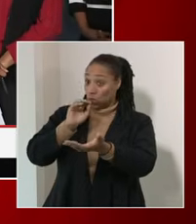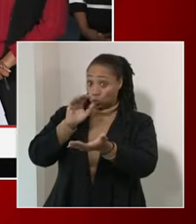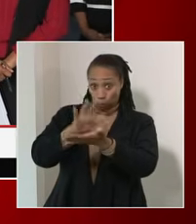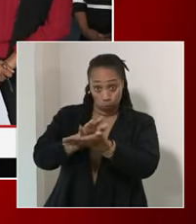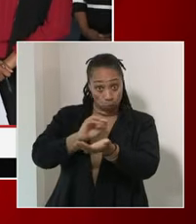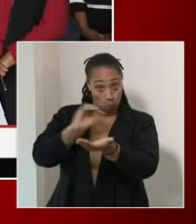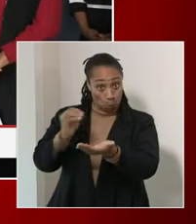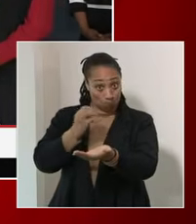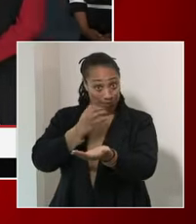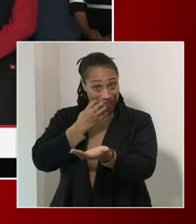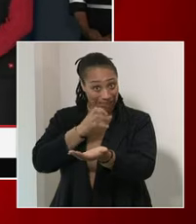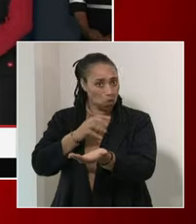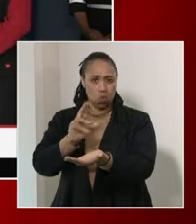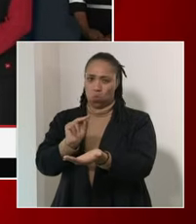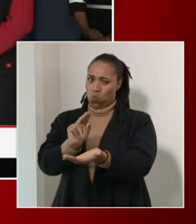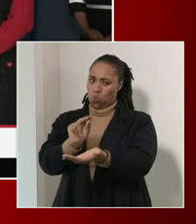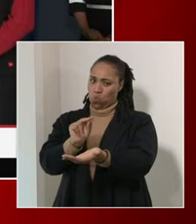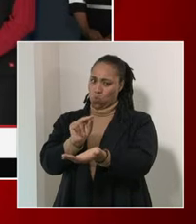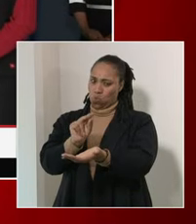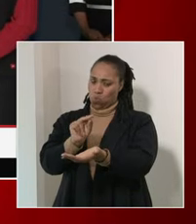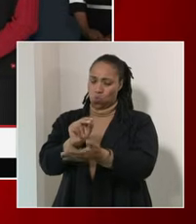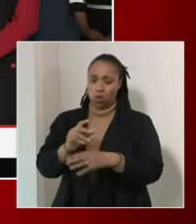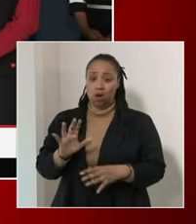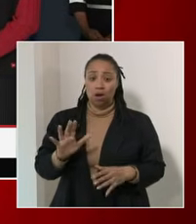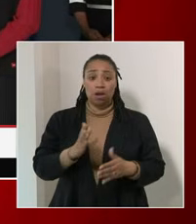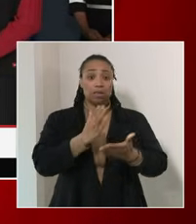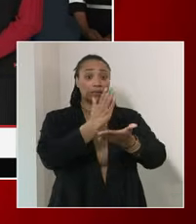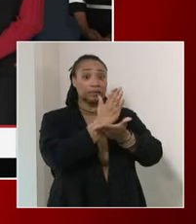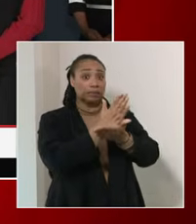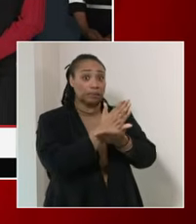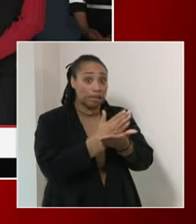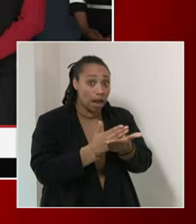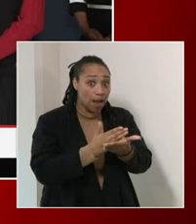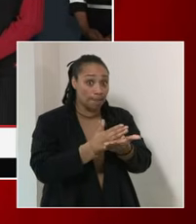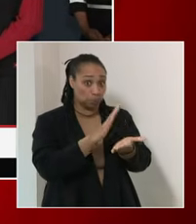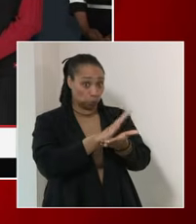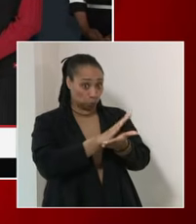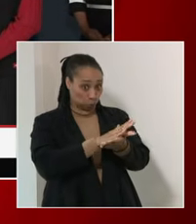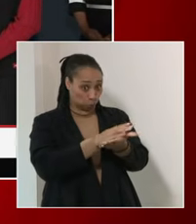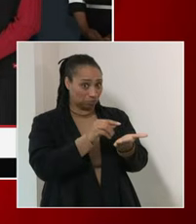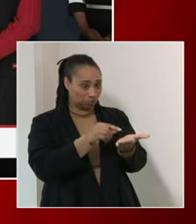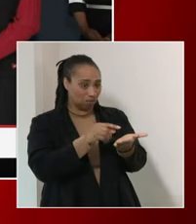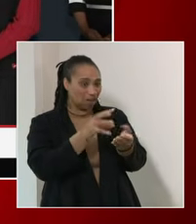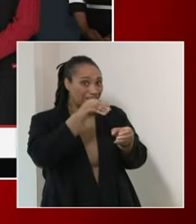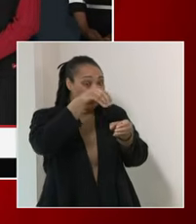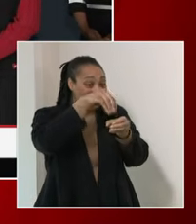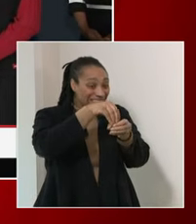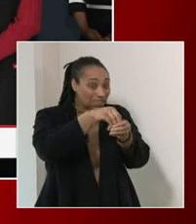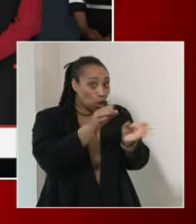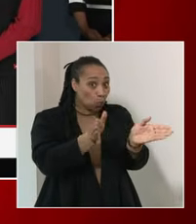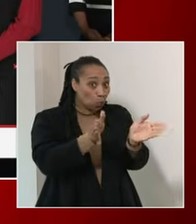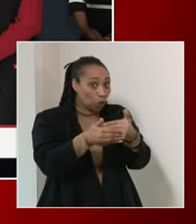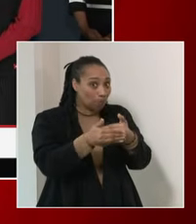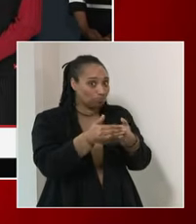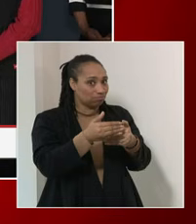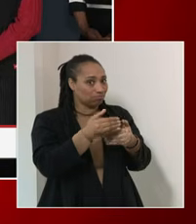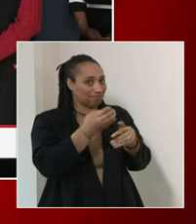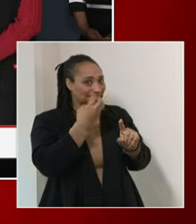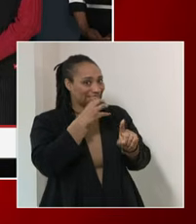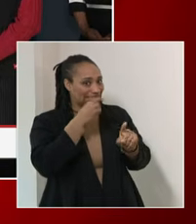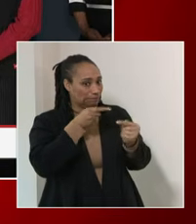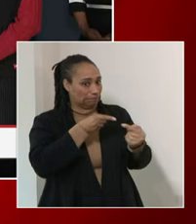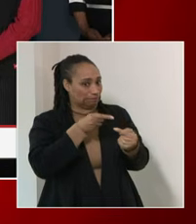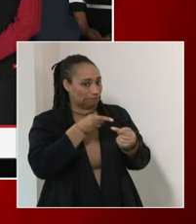issues throughout where there's a subset of classrooms. And typically what we do if a school is down, first goal is to get it back up. If an extended repair is needed, then the